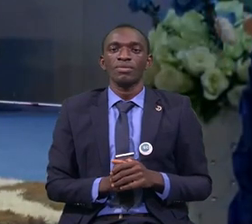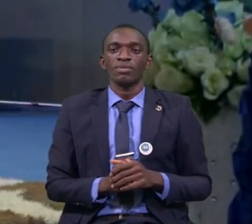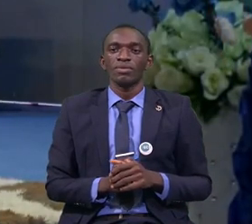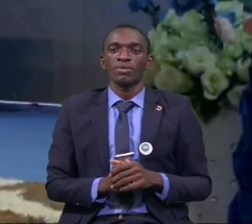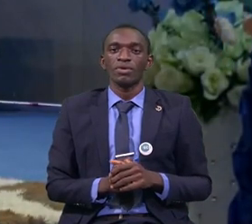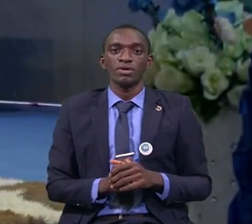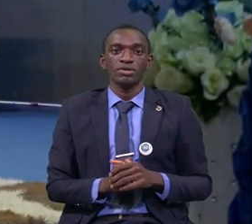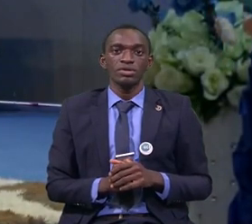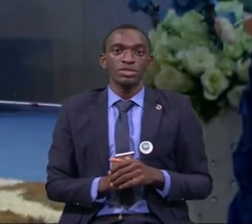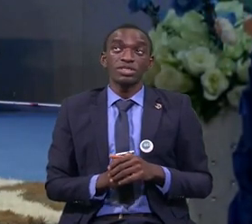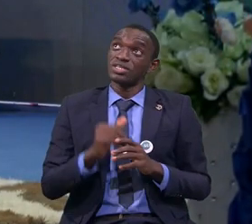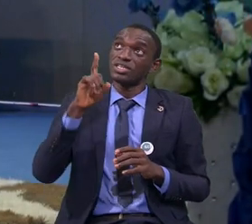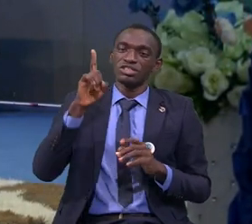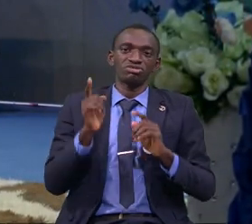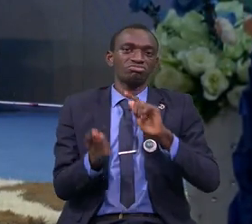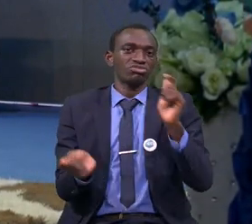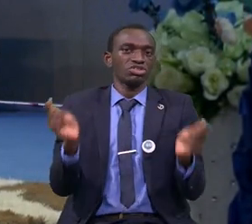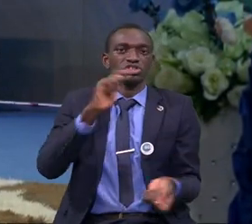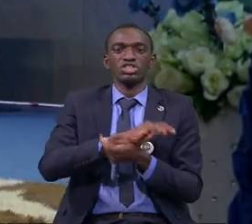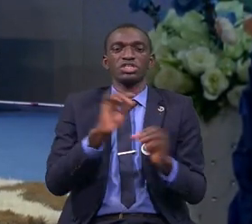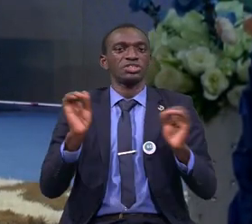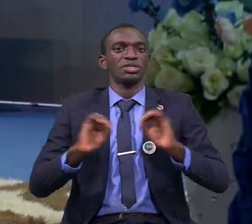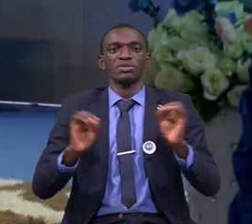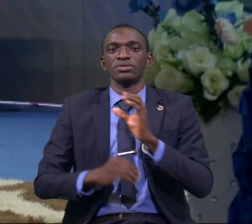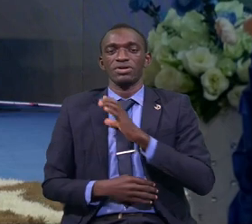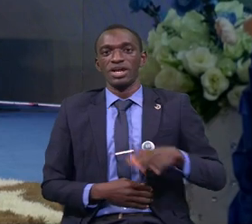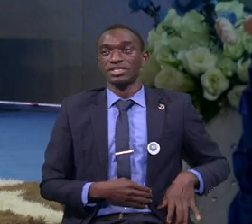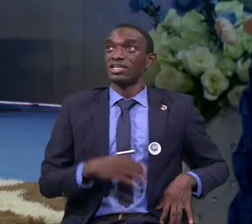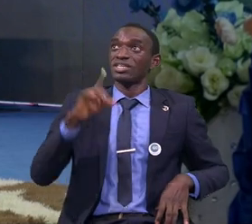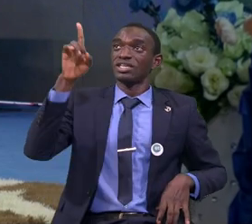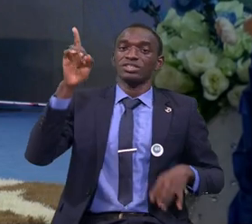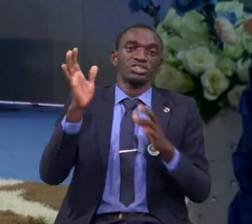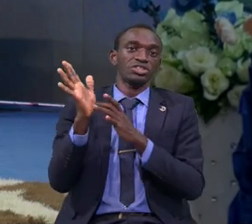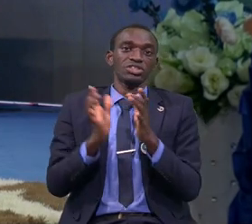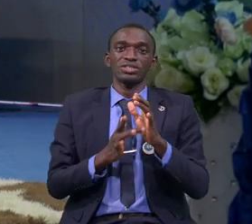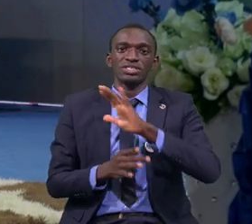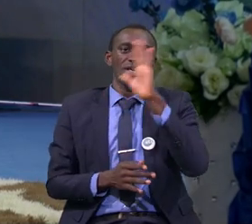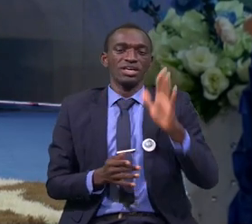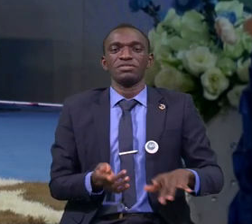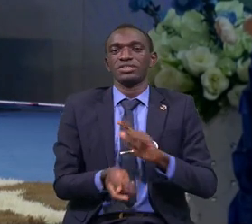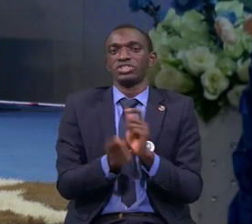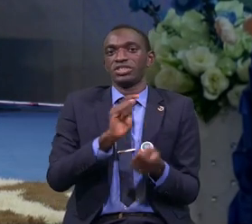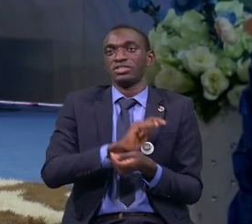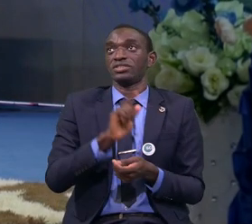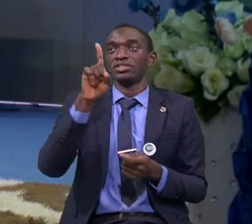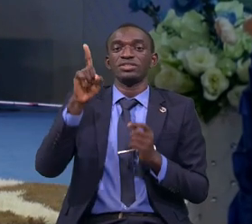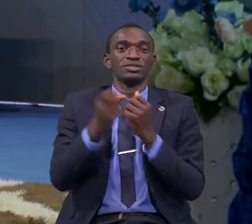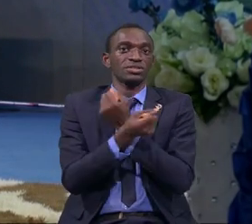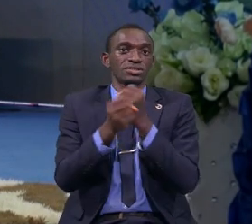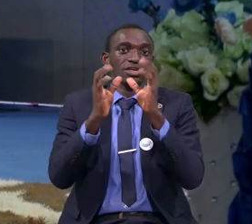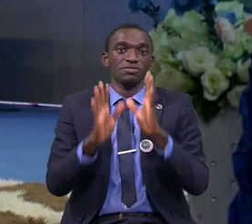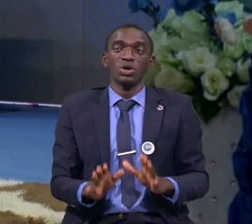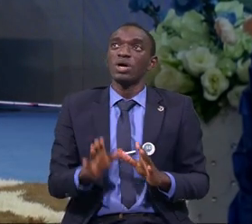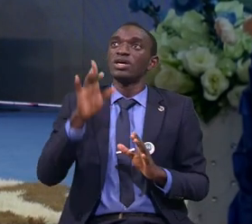The unchangeable Christ, the unchangeable Savior, the